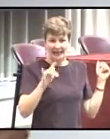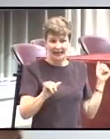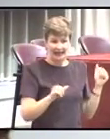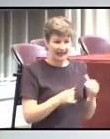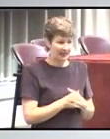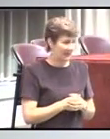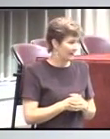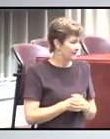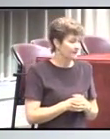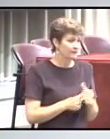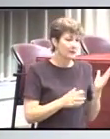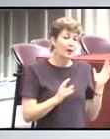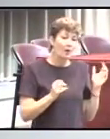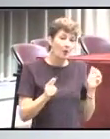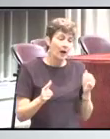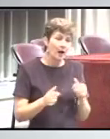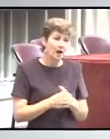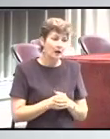epiphany. Well,